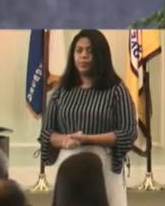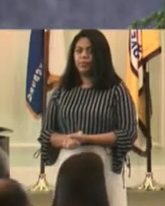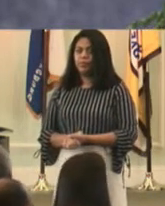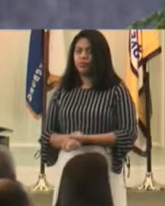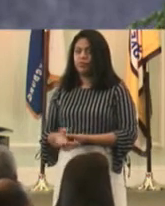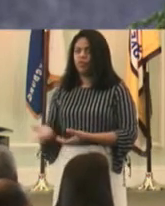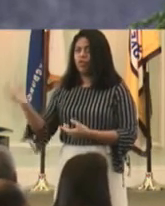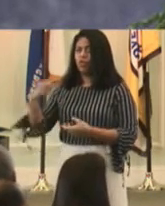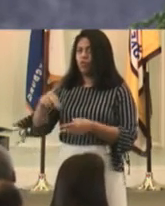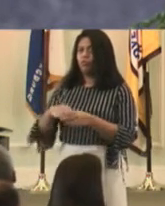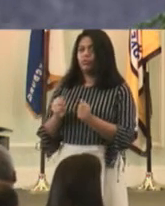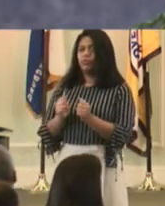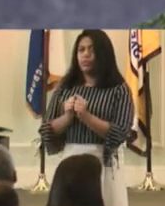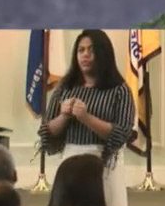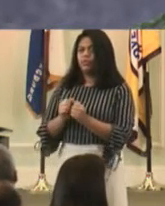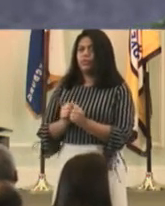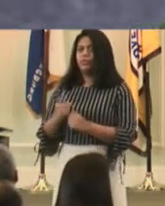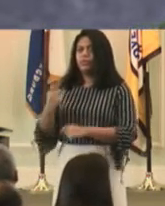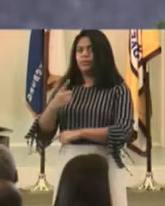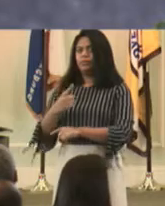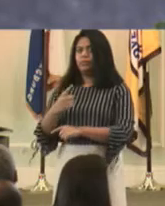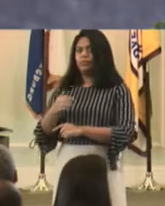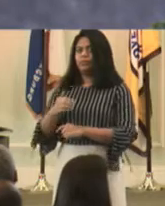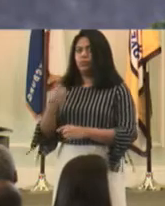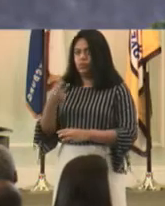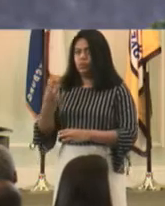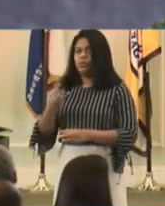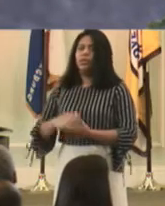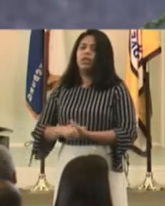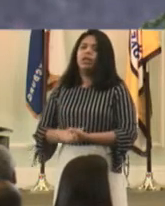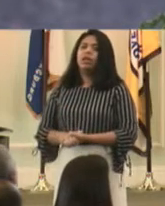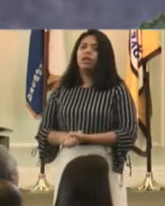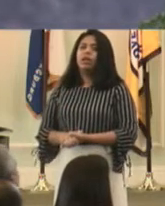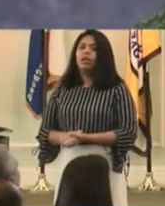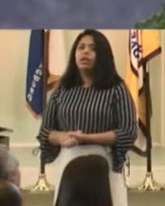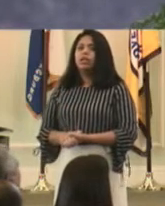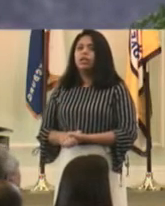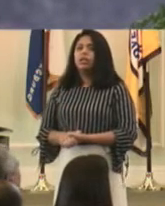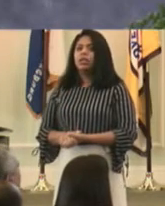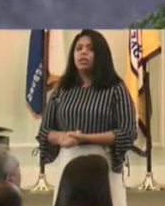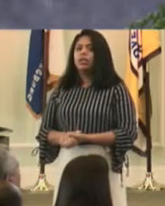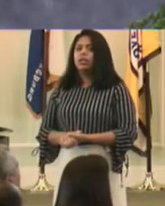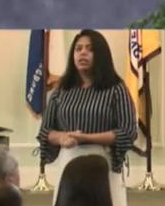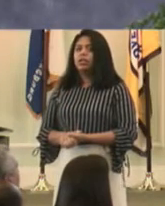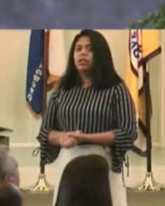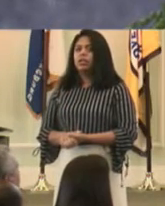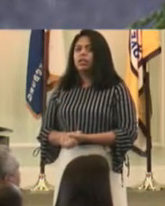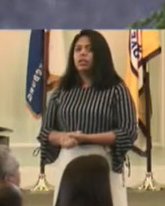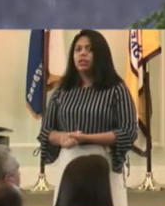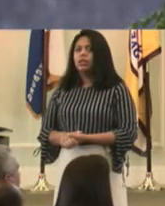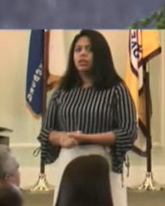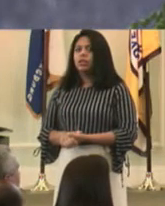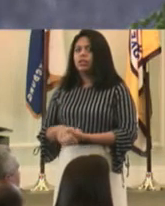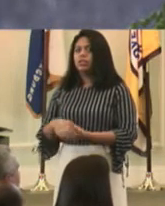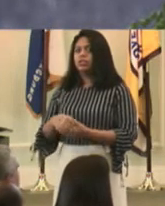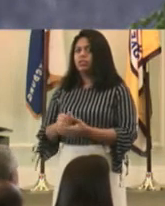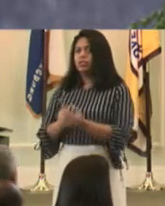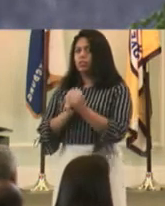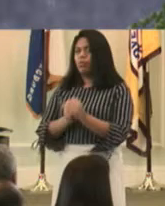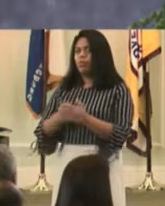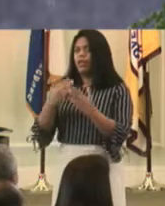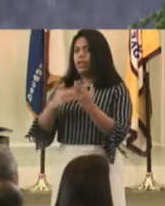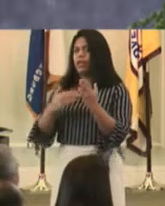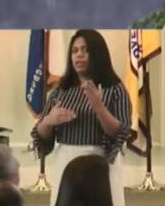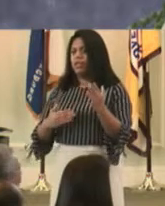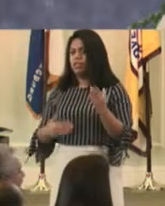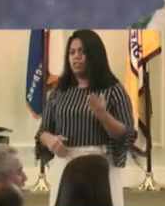on out and enjoy the fellowship on Wednesday. Next slide, please. I think two, actually. Yeah, so this is the prayer list. The pastor keeps